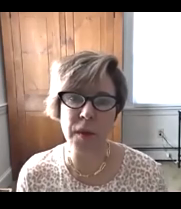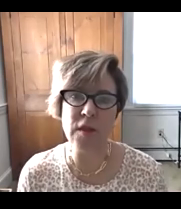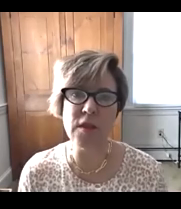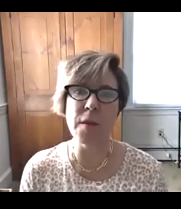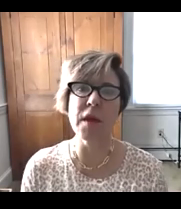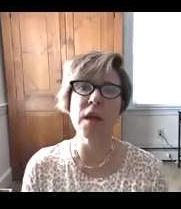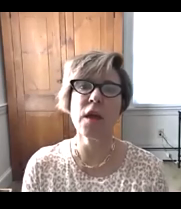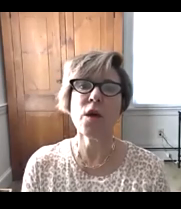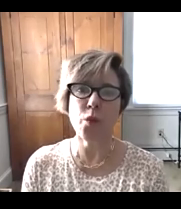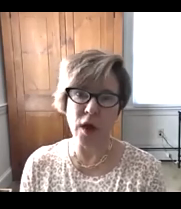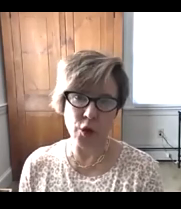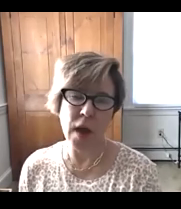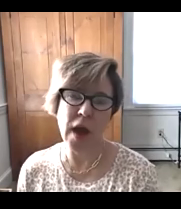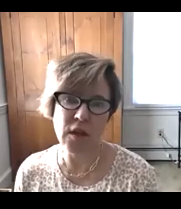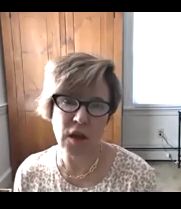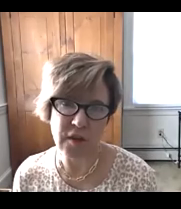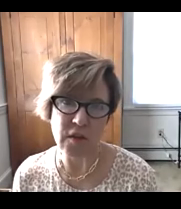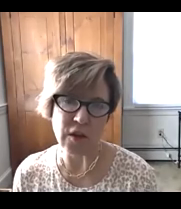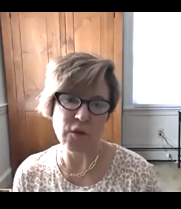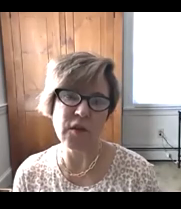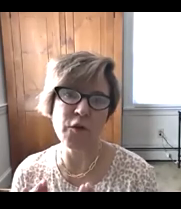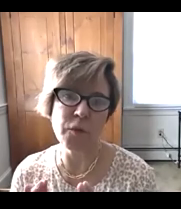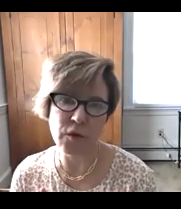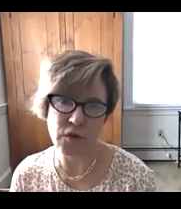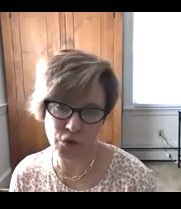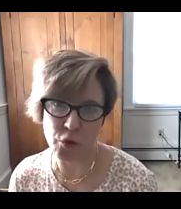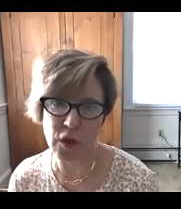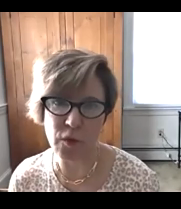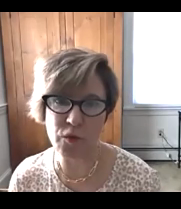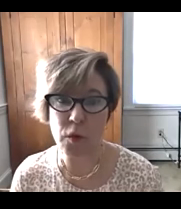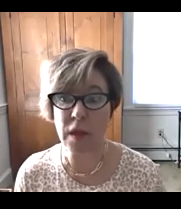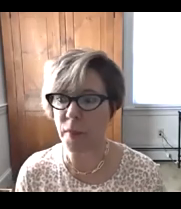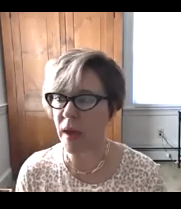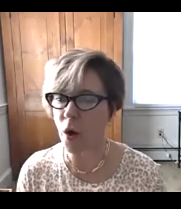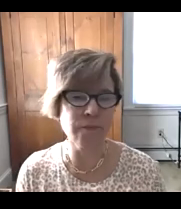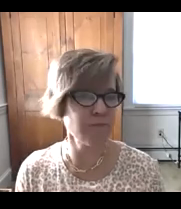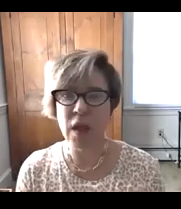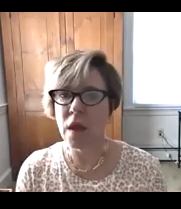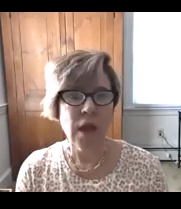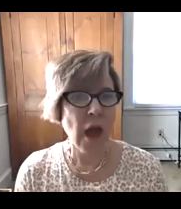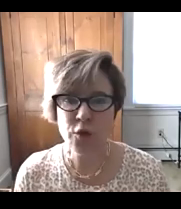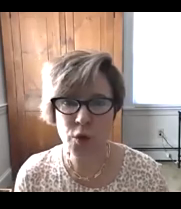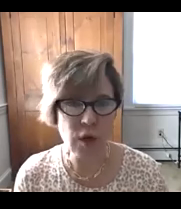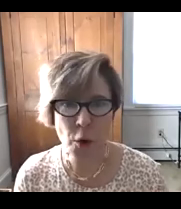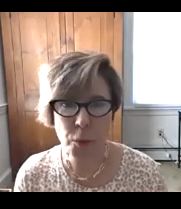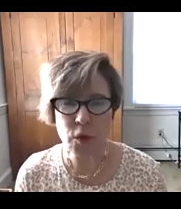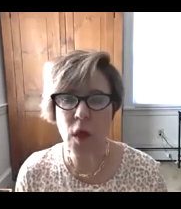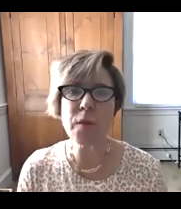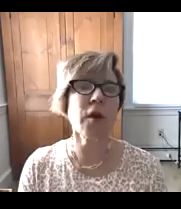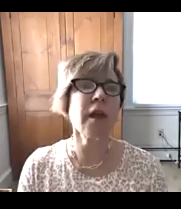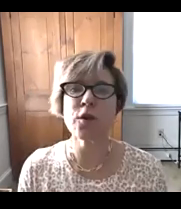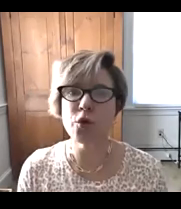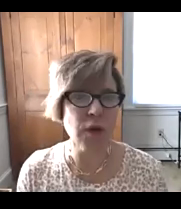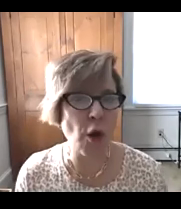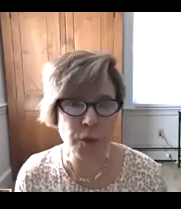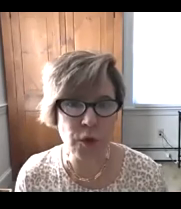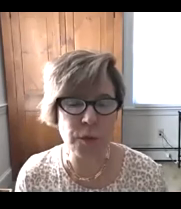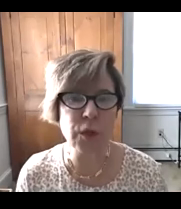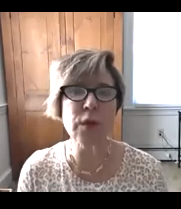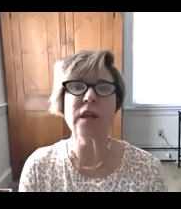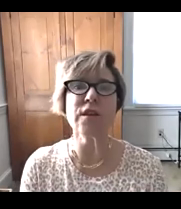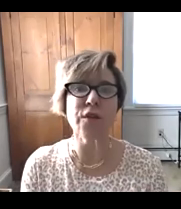to a pandemic, when you had to isolate yourself, because the toolkit was really about how you're going to open your library, how you're going to